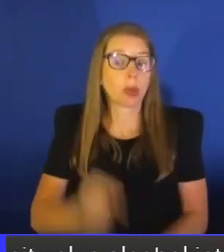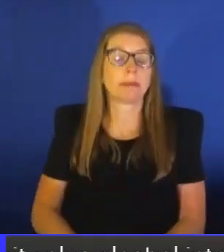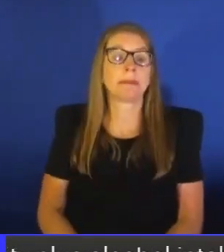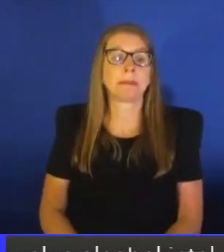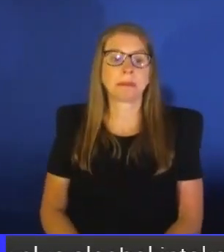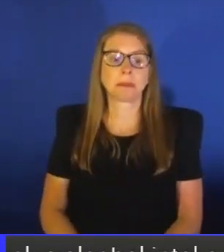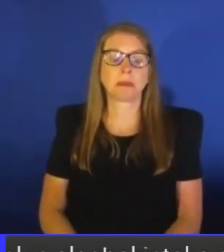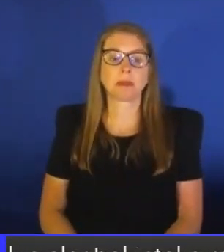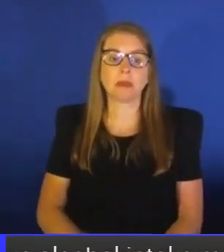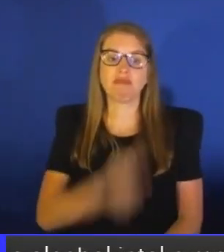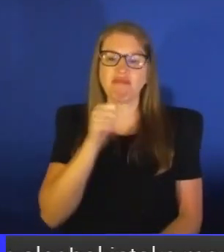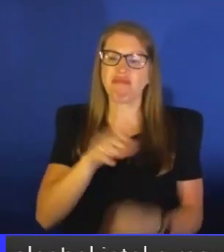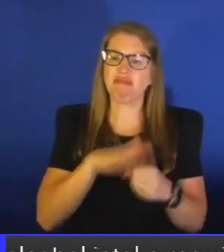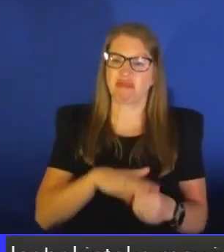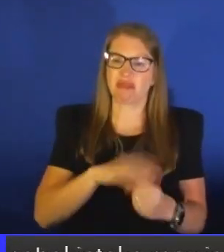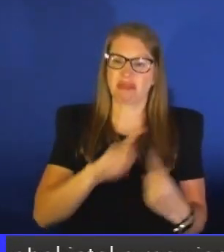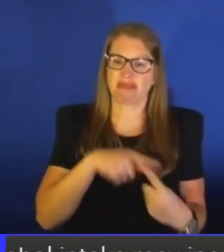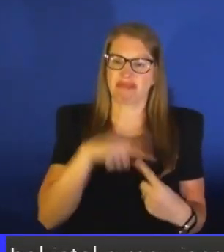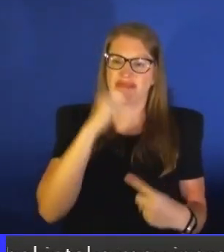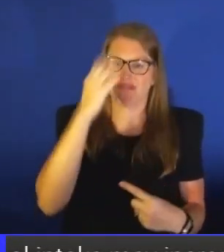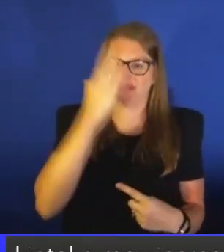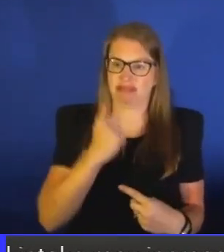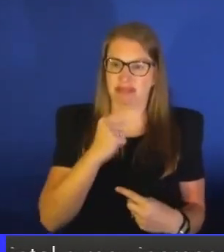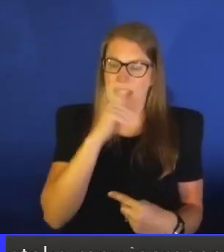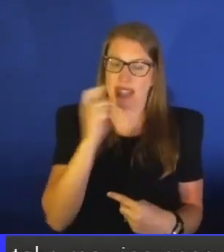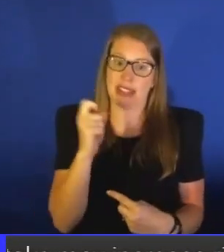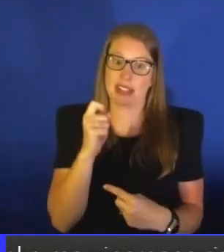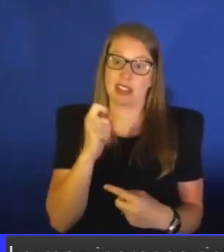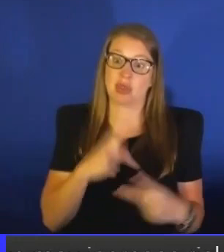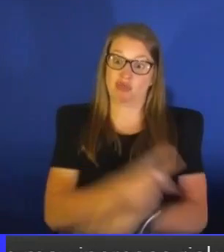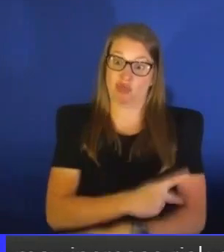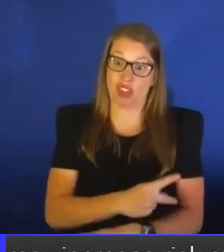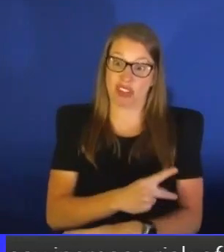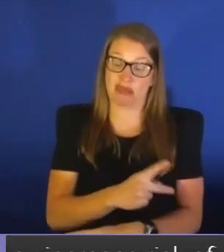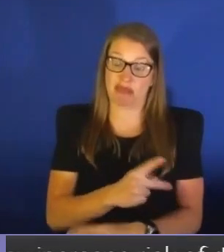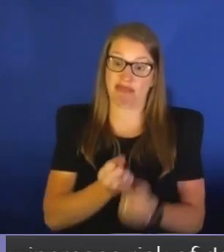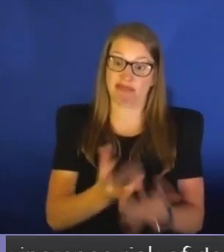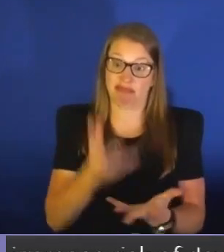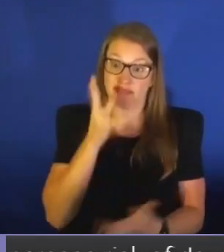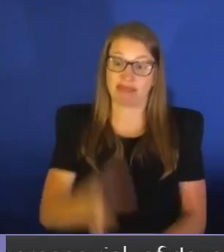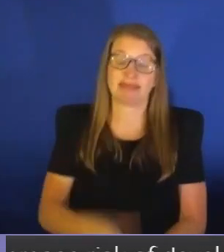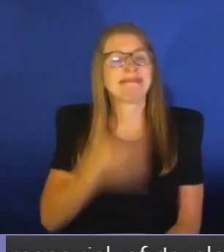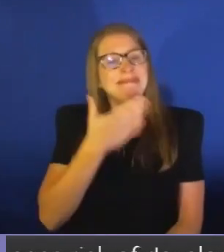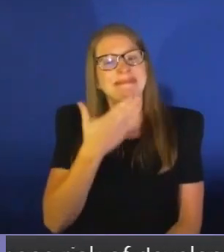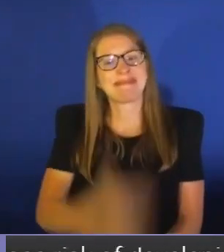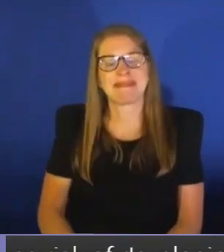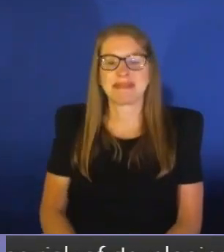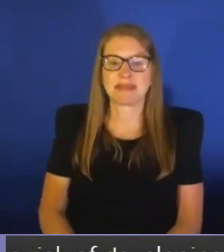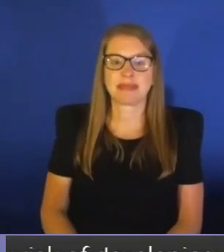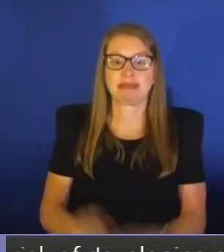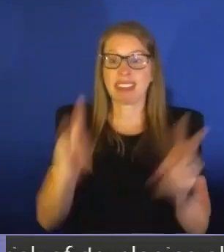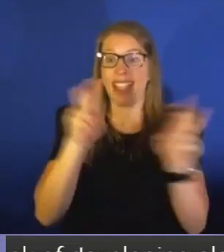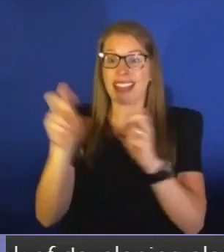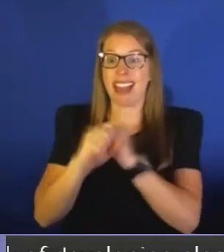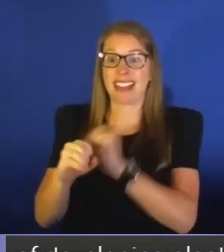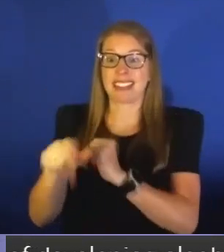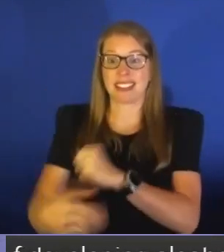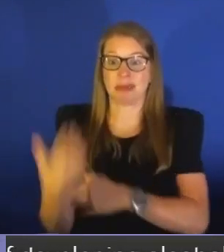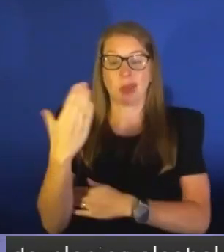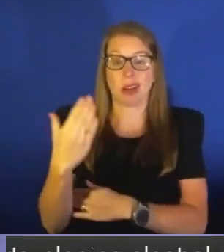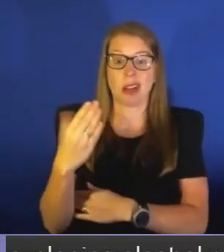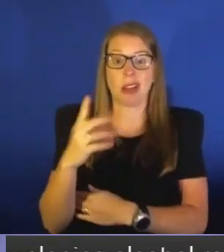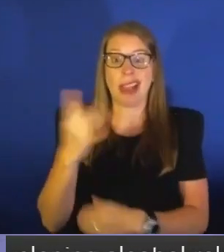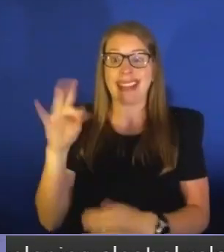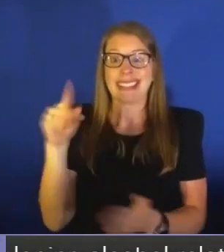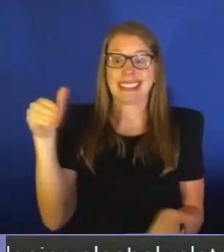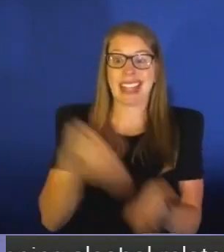stress about not sleeping, because that's just going to make it worse. All right, thank you so much. All right, in headlines this morning, more than 18,000 people